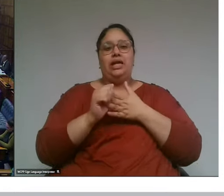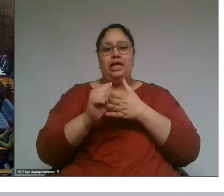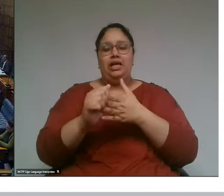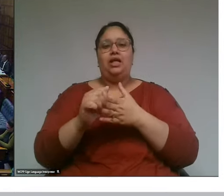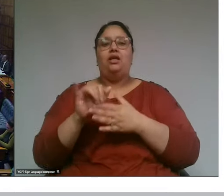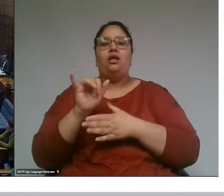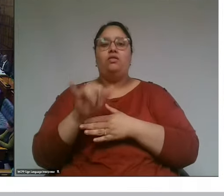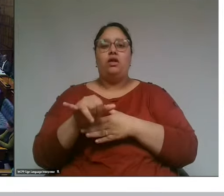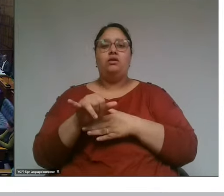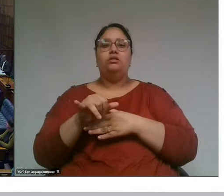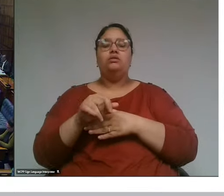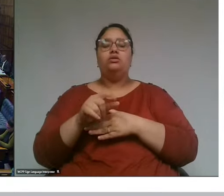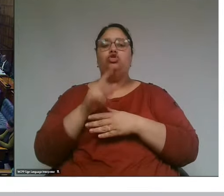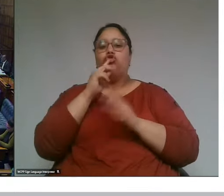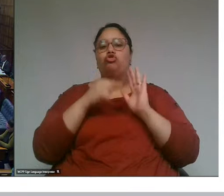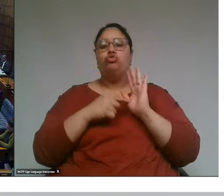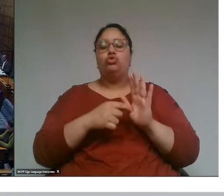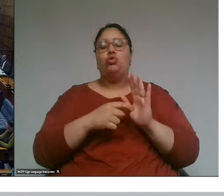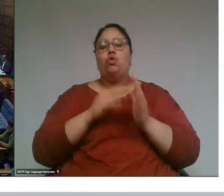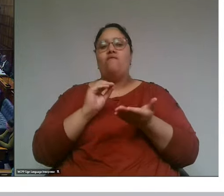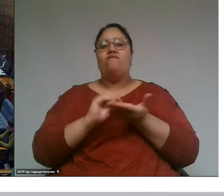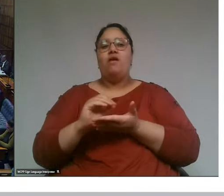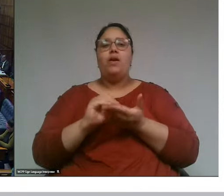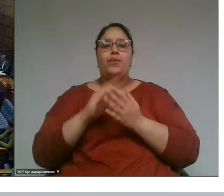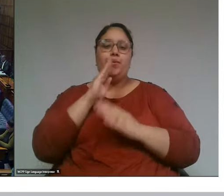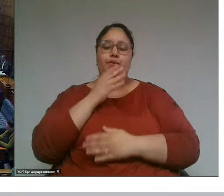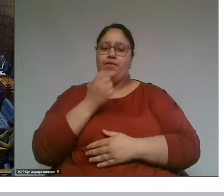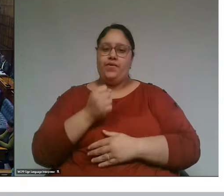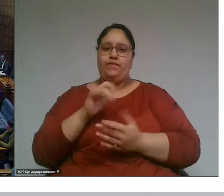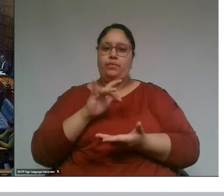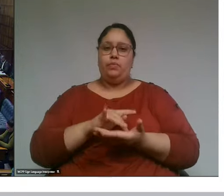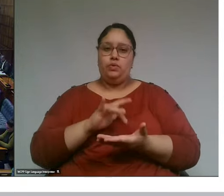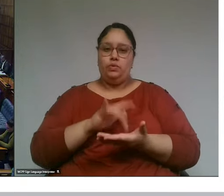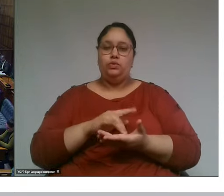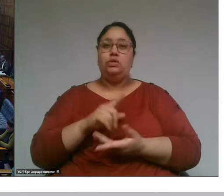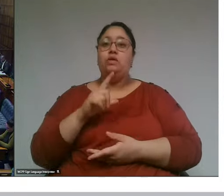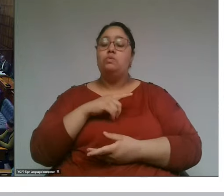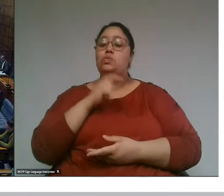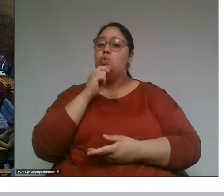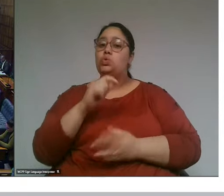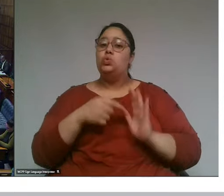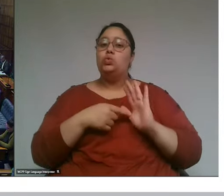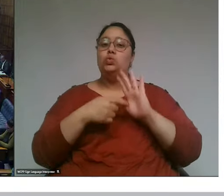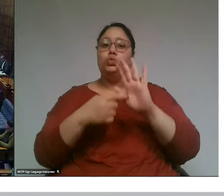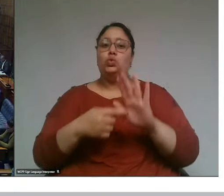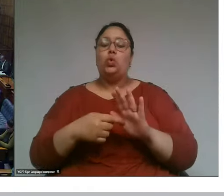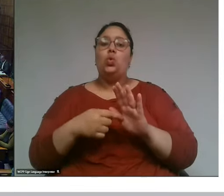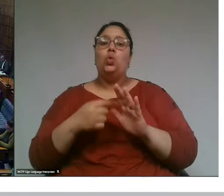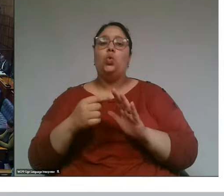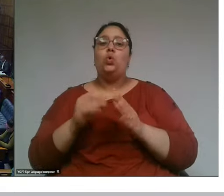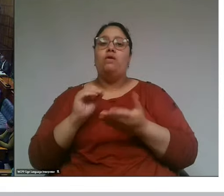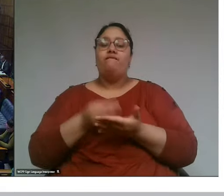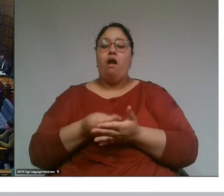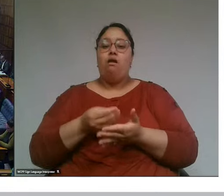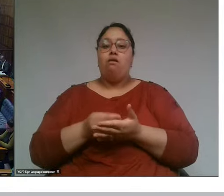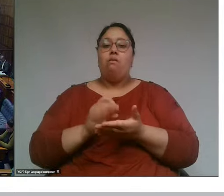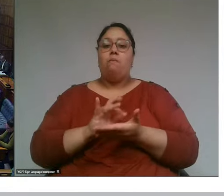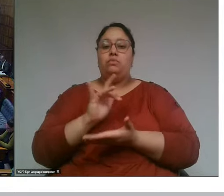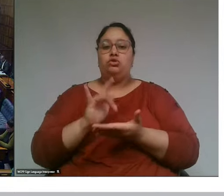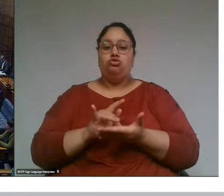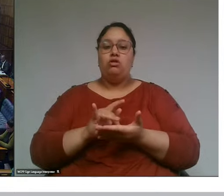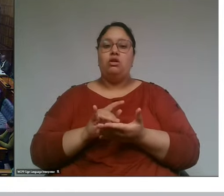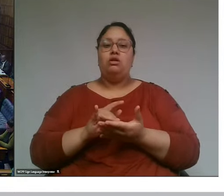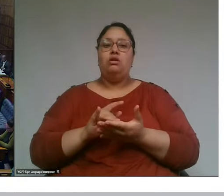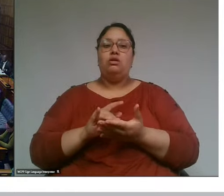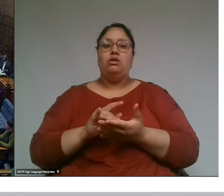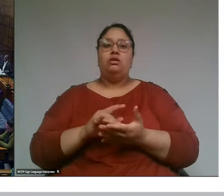it shows unfunded posts as well uh where the true reflection um of funded posts and vacancies against funded posts can be